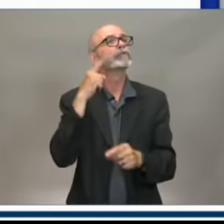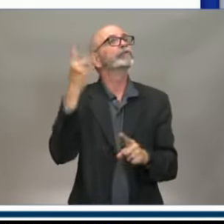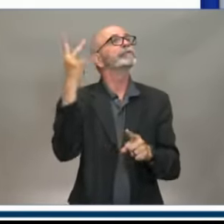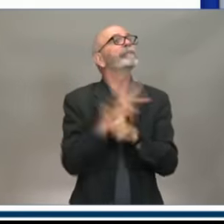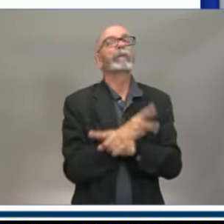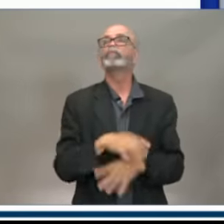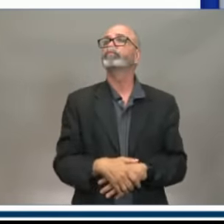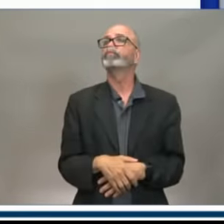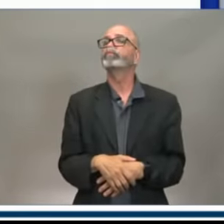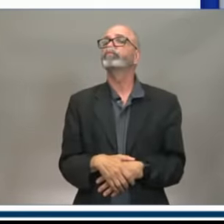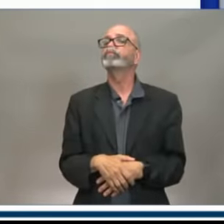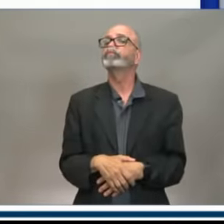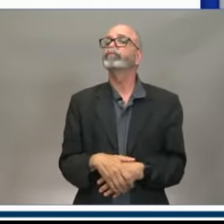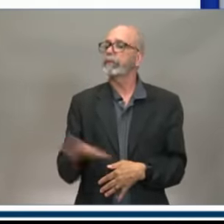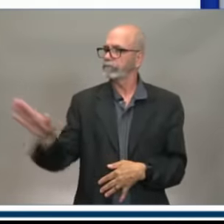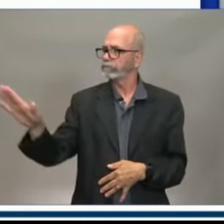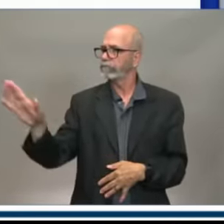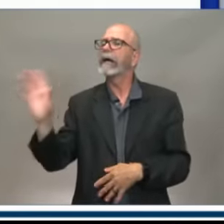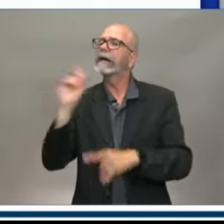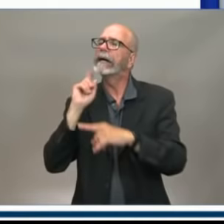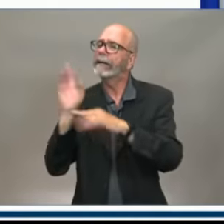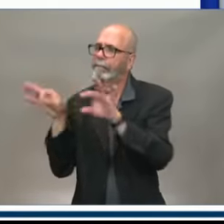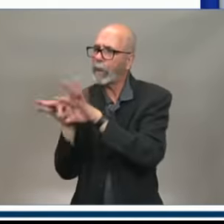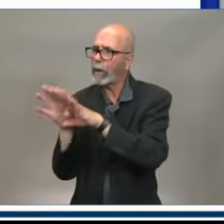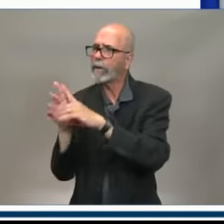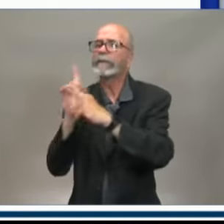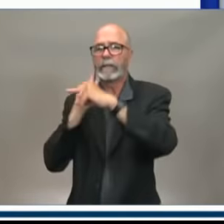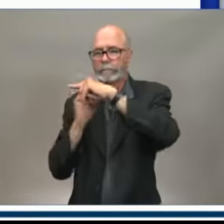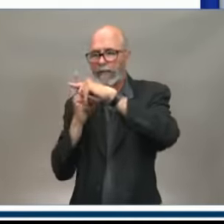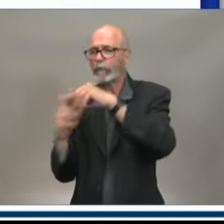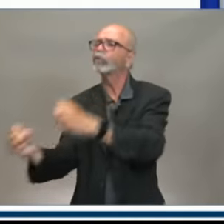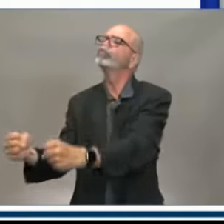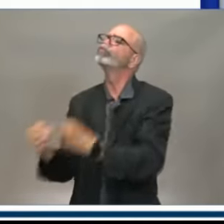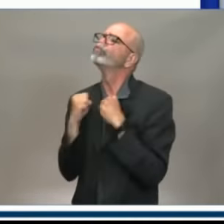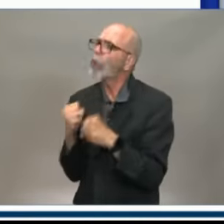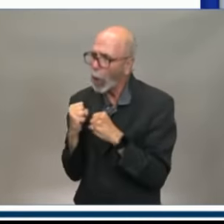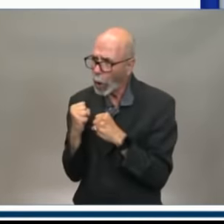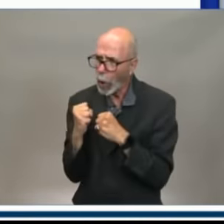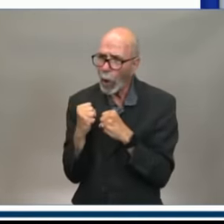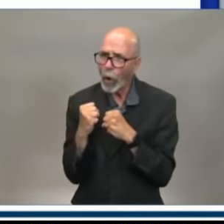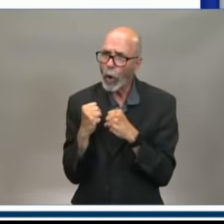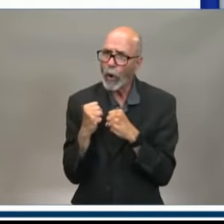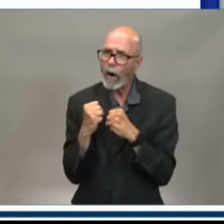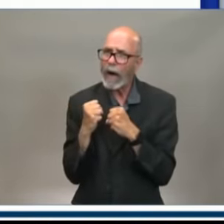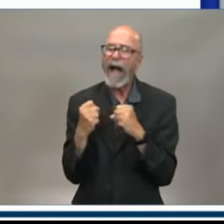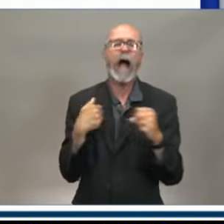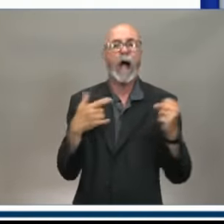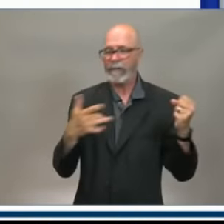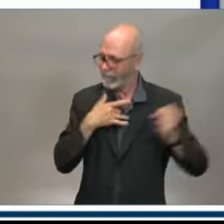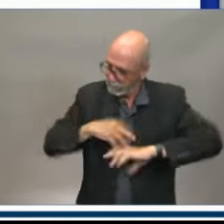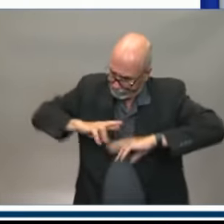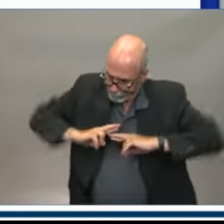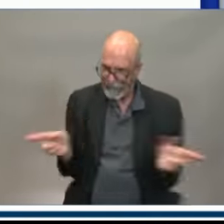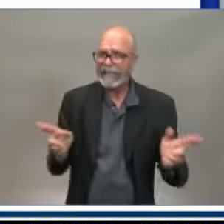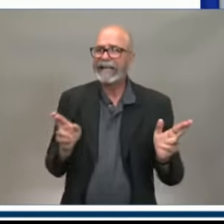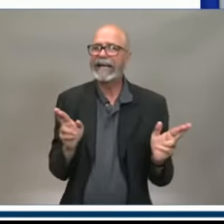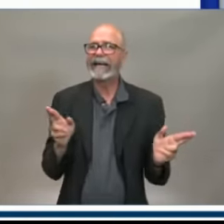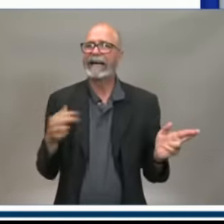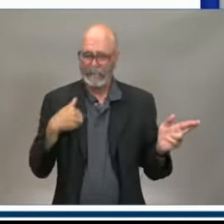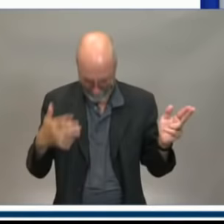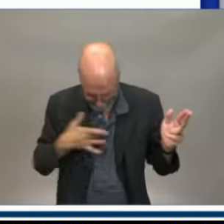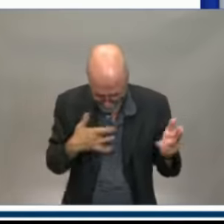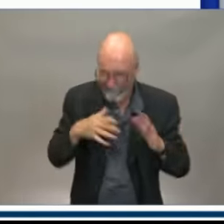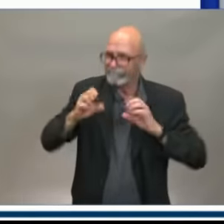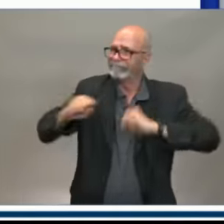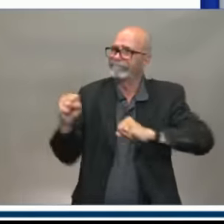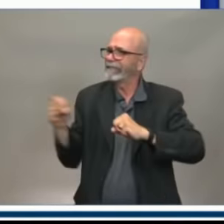We are feeling good about where we are, and we're getting ready. I have confidence in your ability to operate under these new